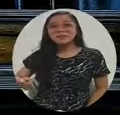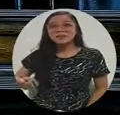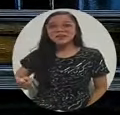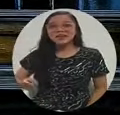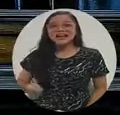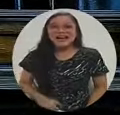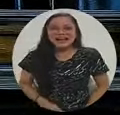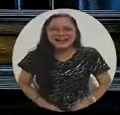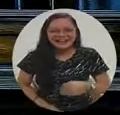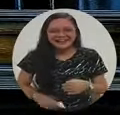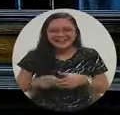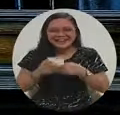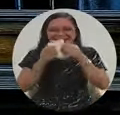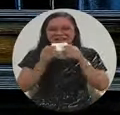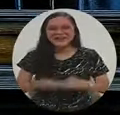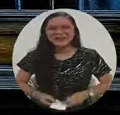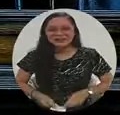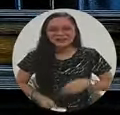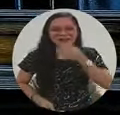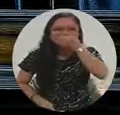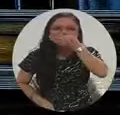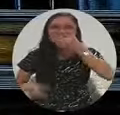Muragi COVID.